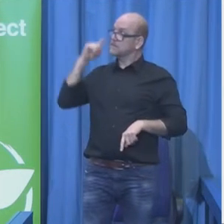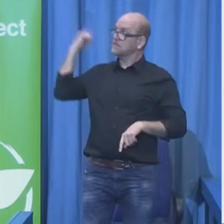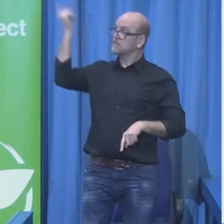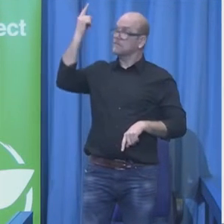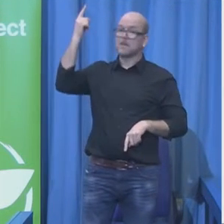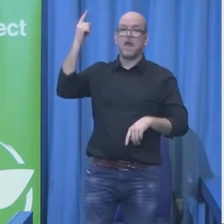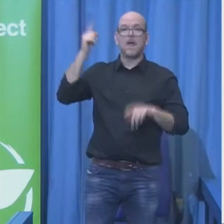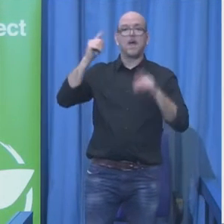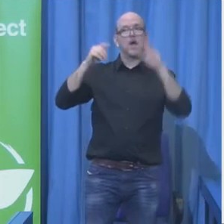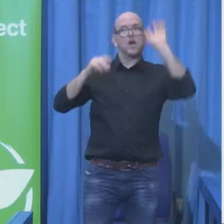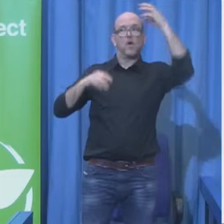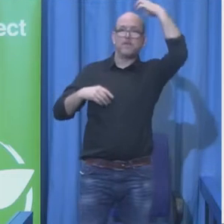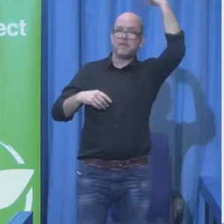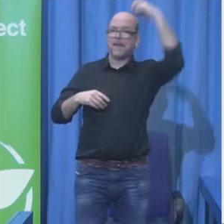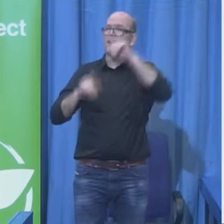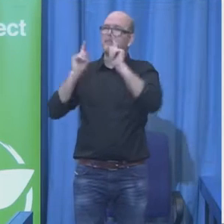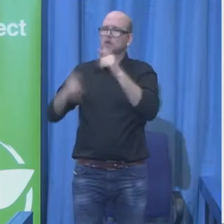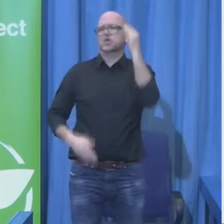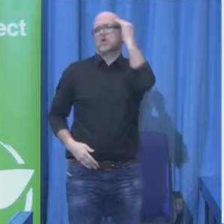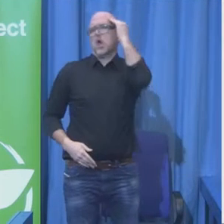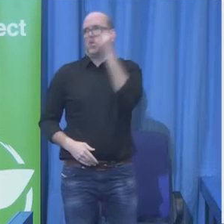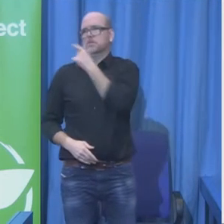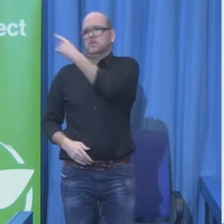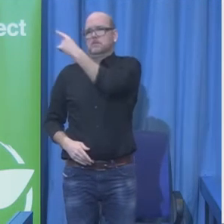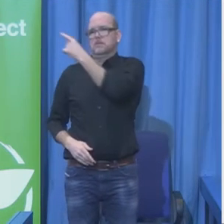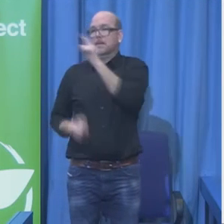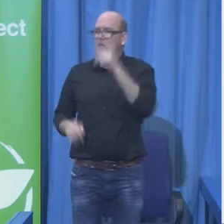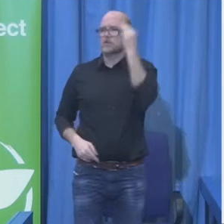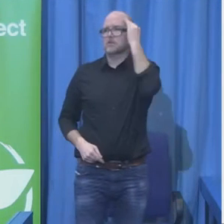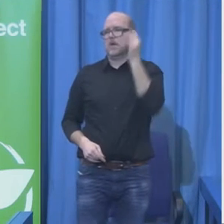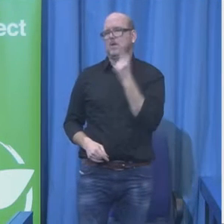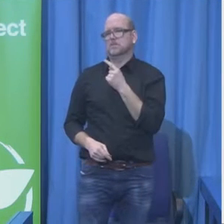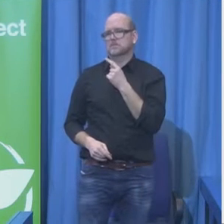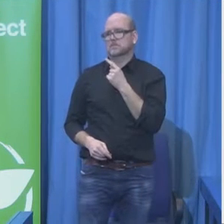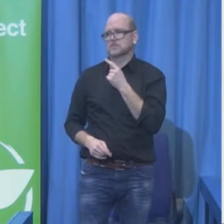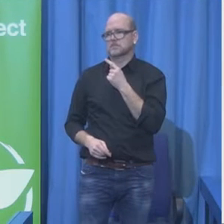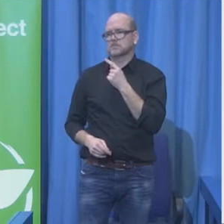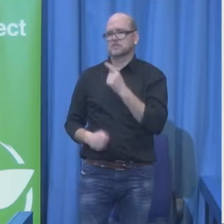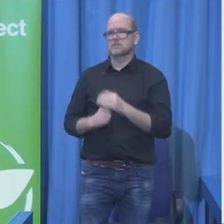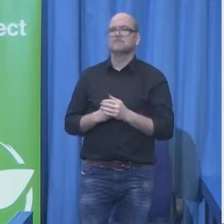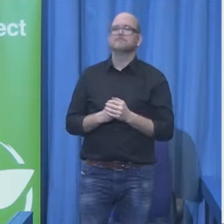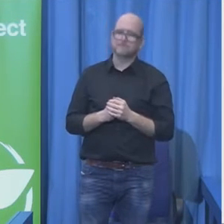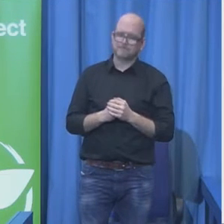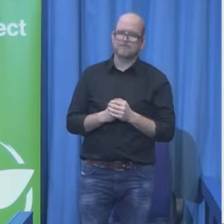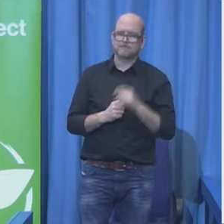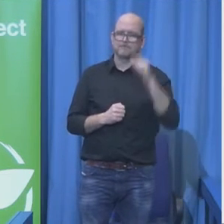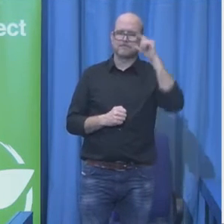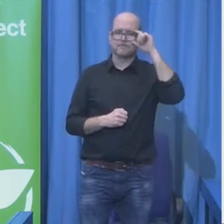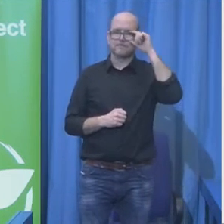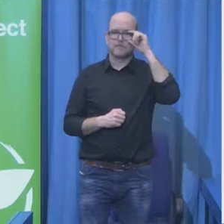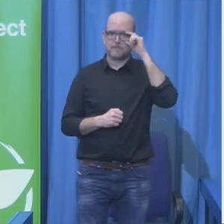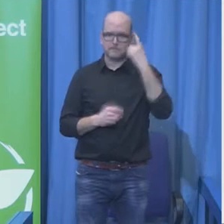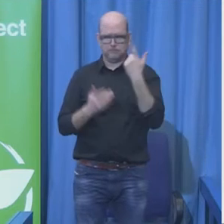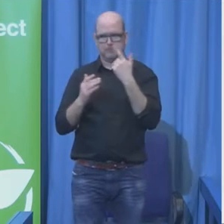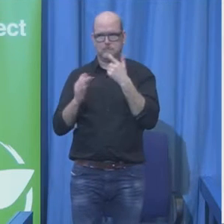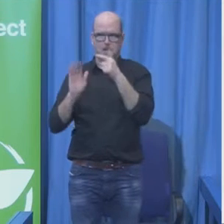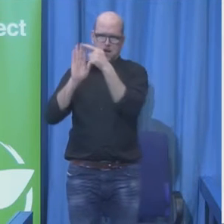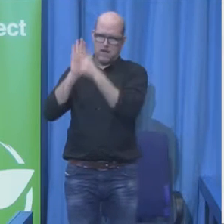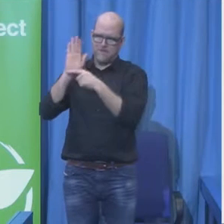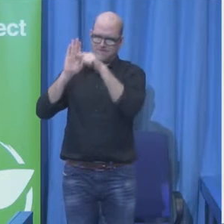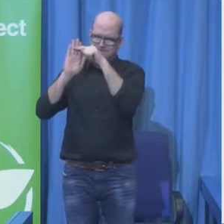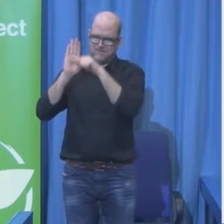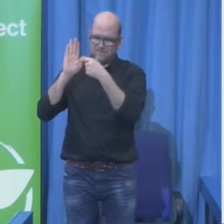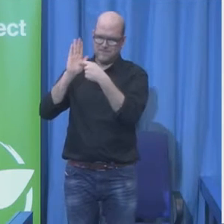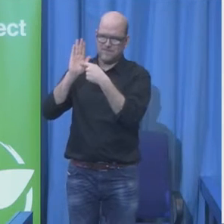gentlemen, while it is easier to recognize and work towards removing legal or physical barriers, it is much harder